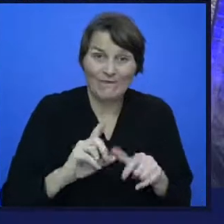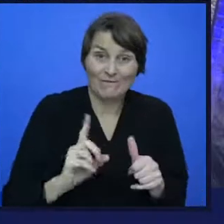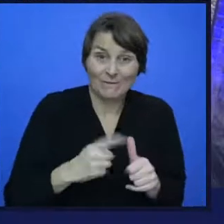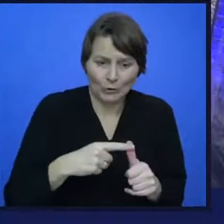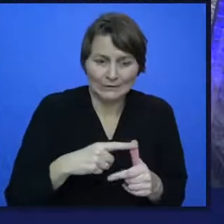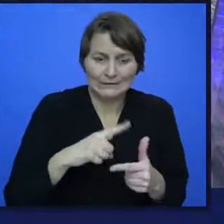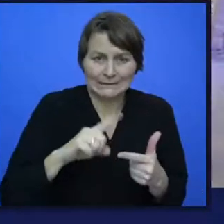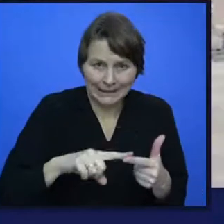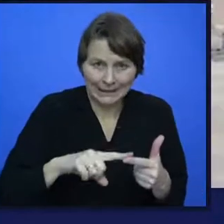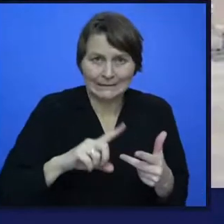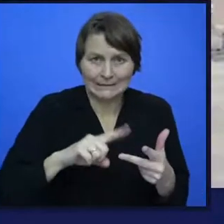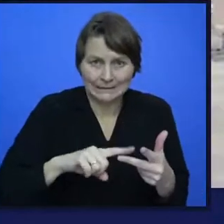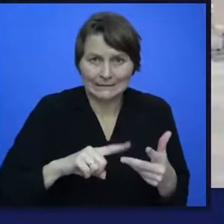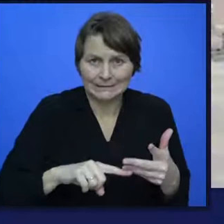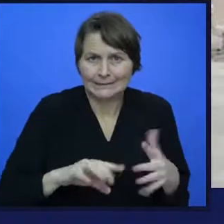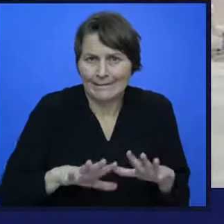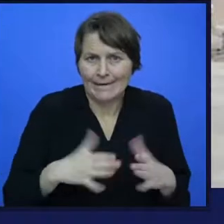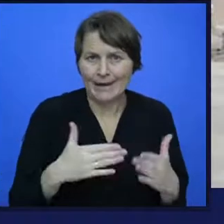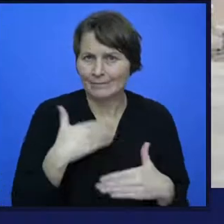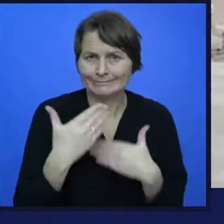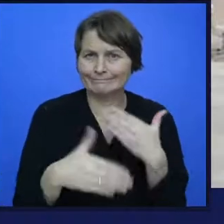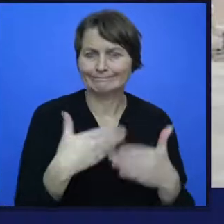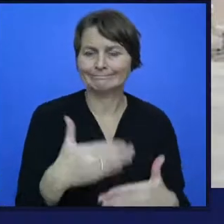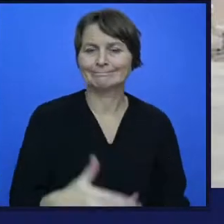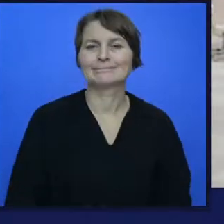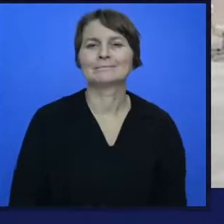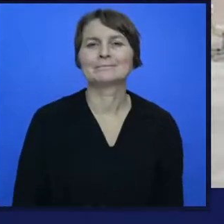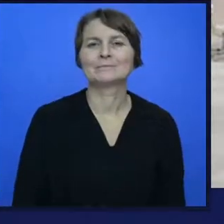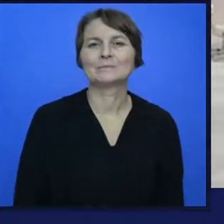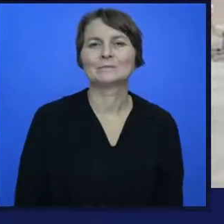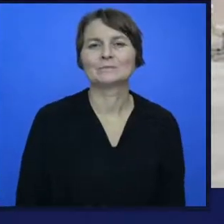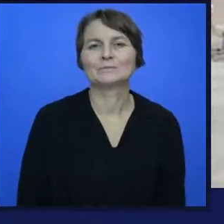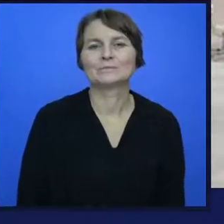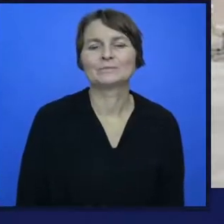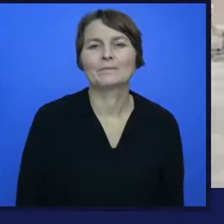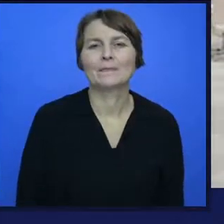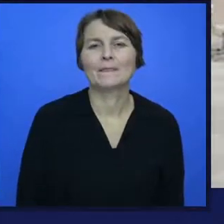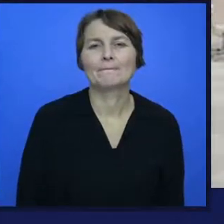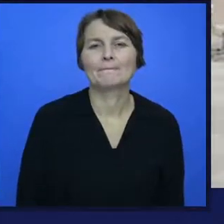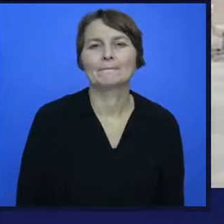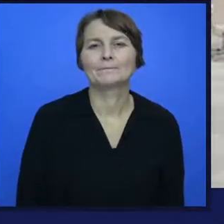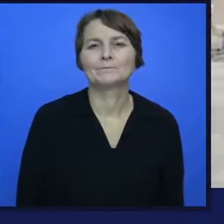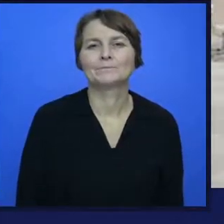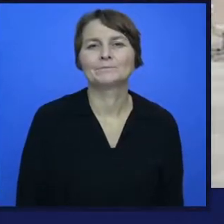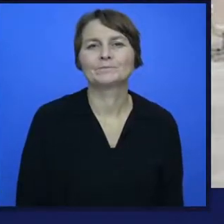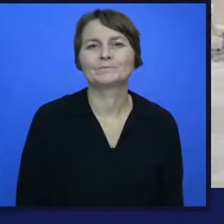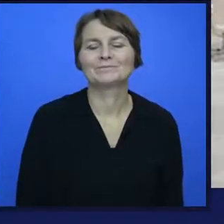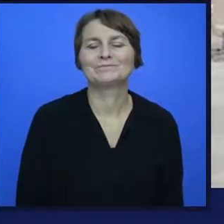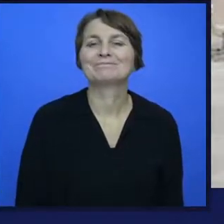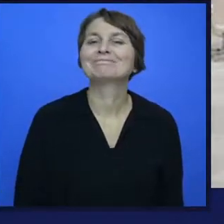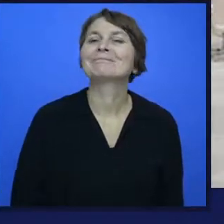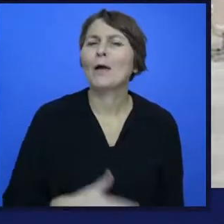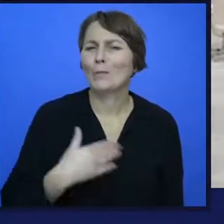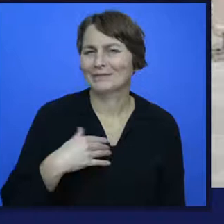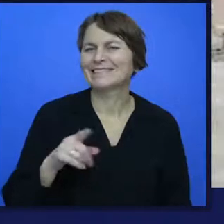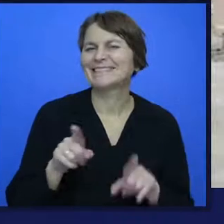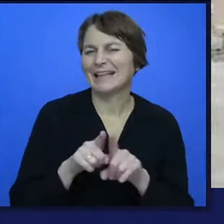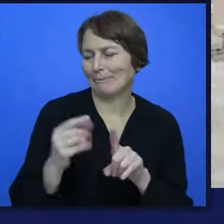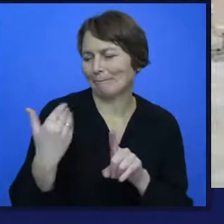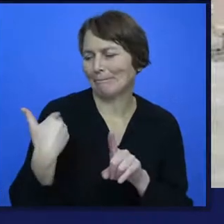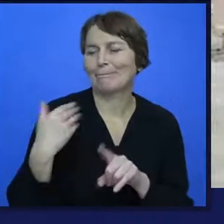I would say, you know, to echo Anthony, you've got to look at the end goal and then